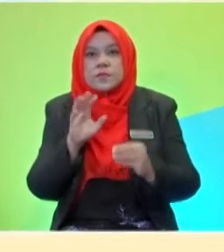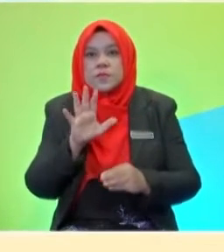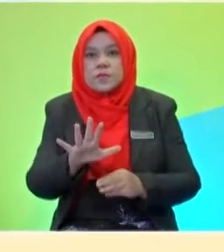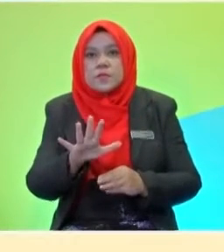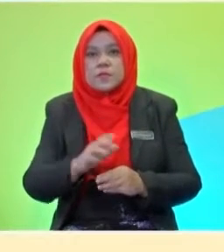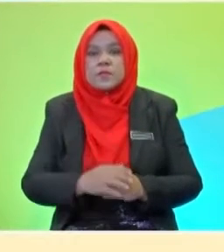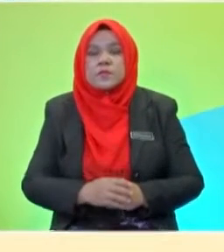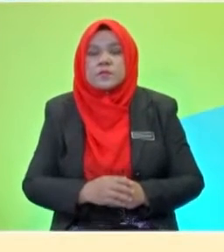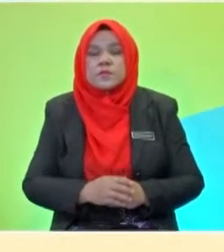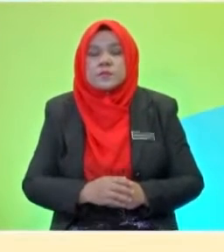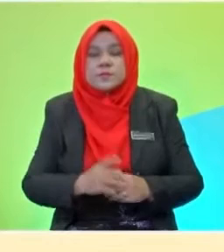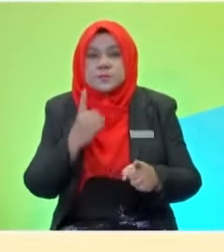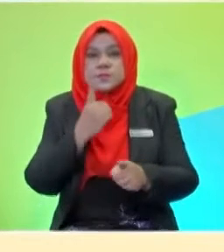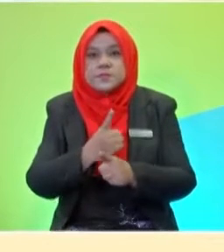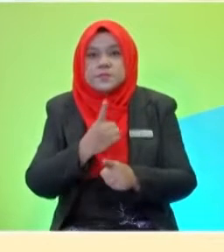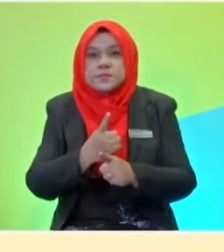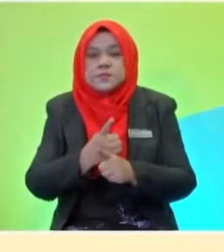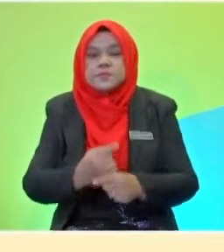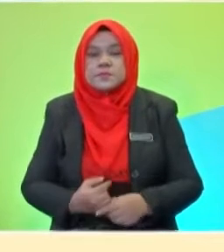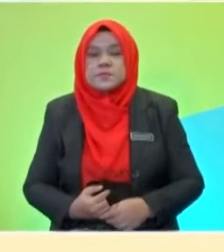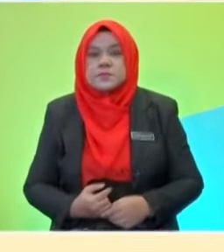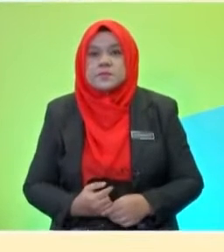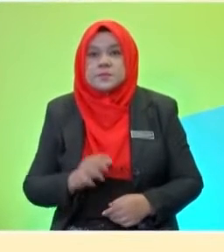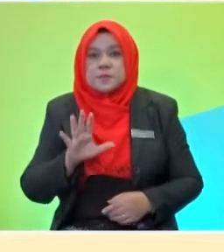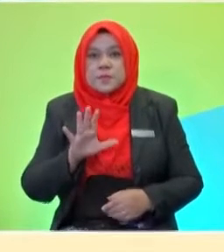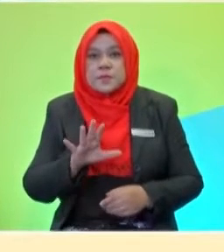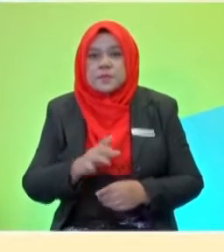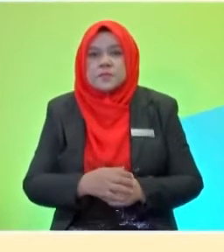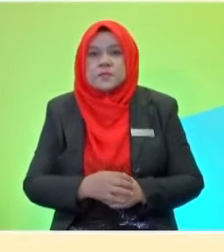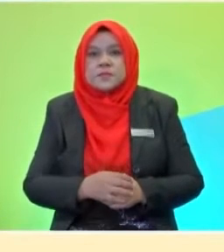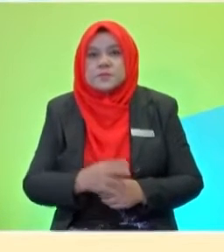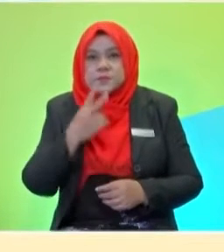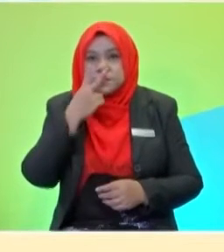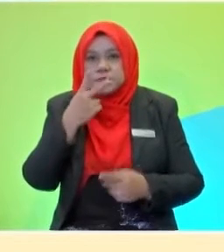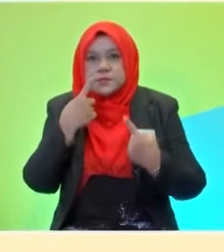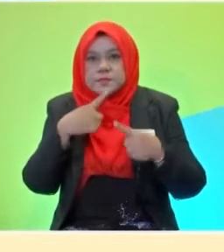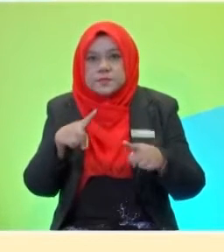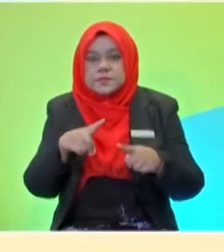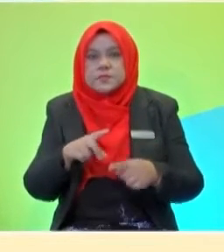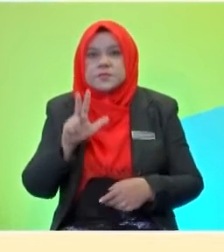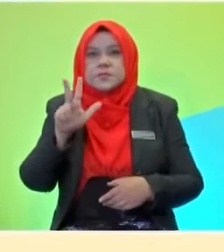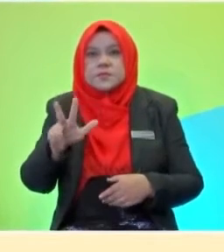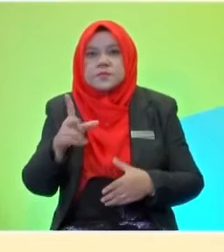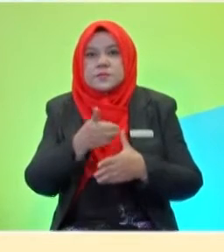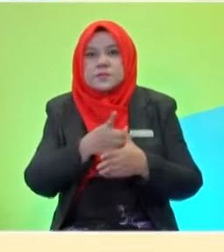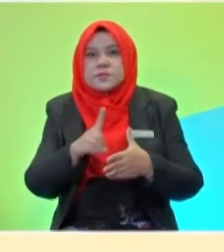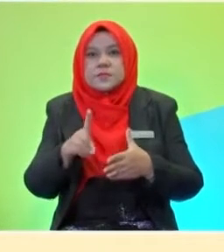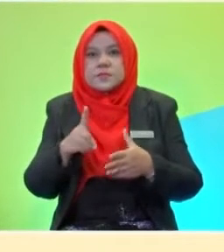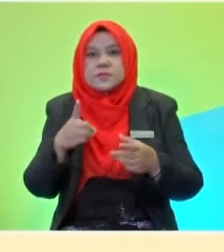good, Nijat. Thank you for the correct answer again. 5. Let's check the answer. 3 times 5. Is it